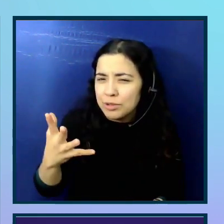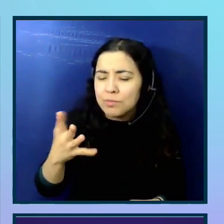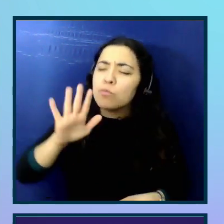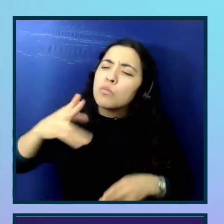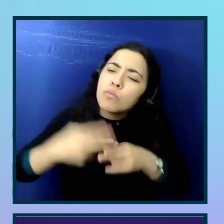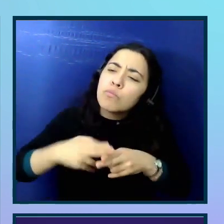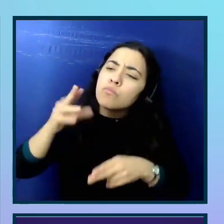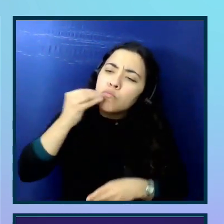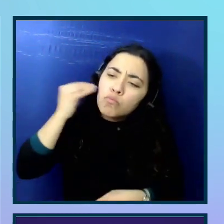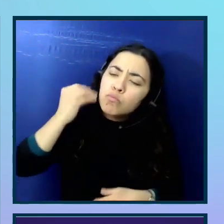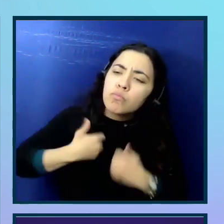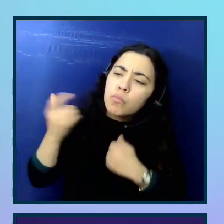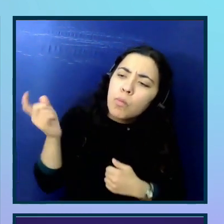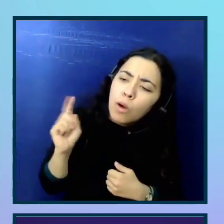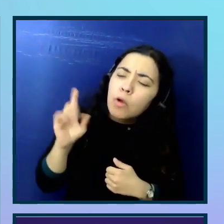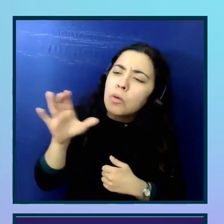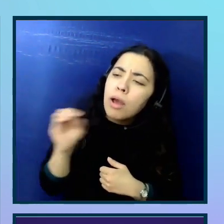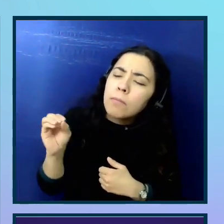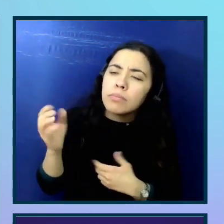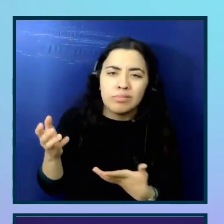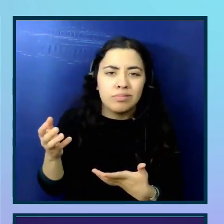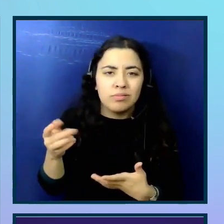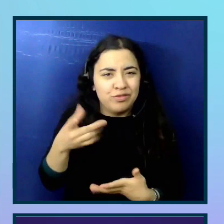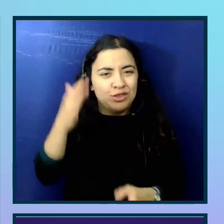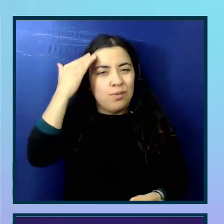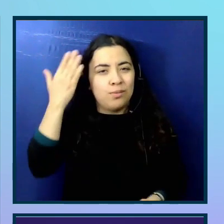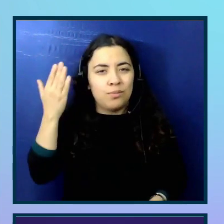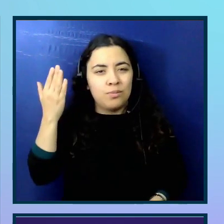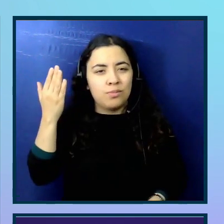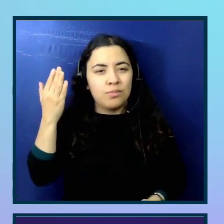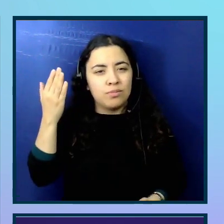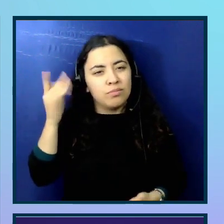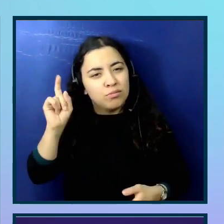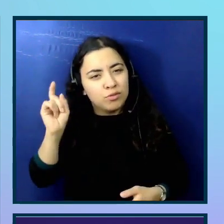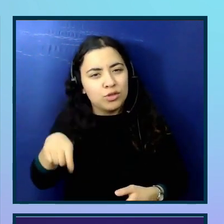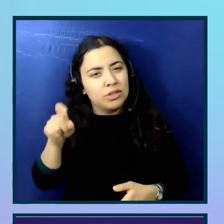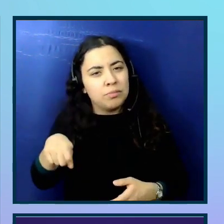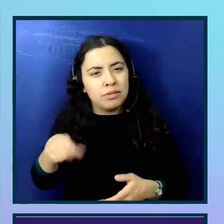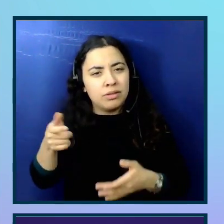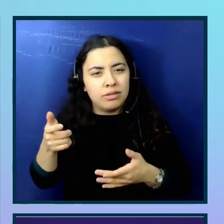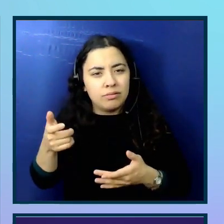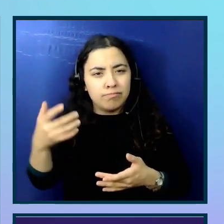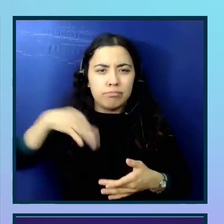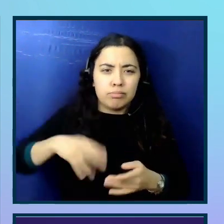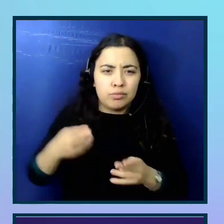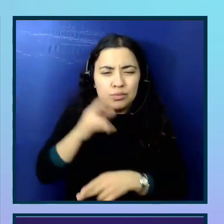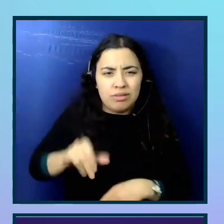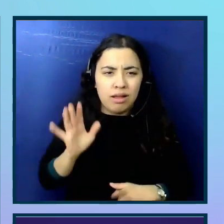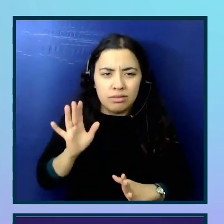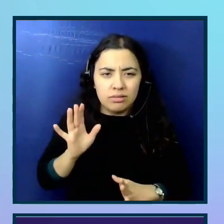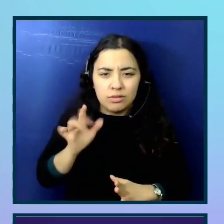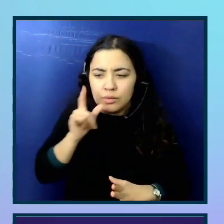your address? What's your company? What's your, like, things that you already know should be leveraged. You shouldn't be asking users the same questions over and over